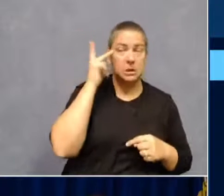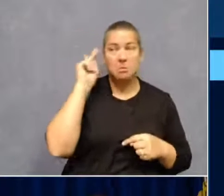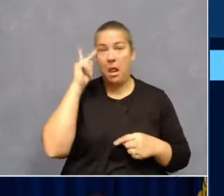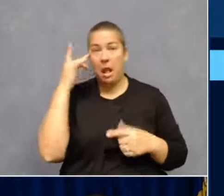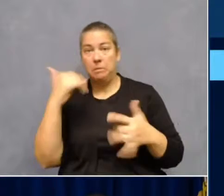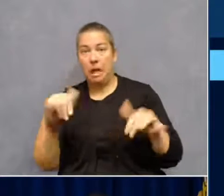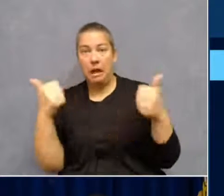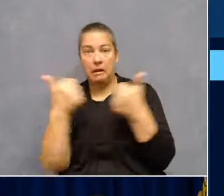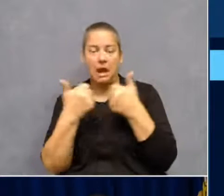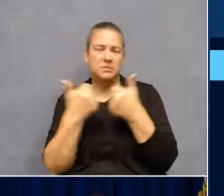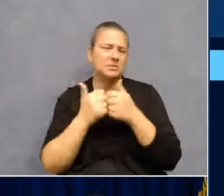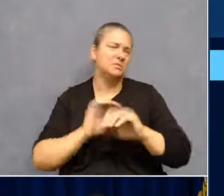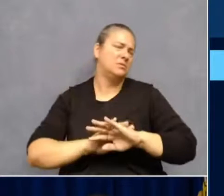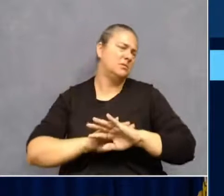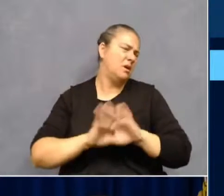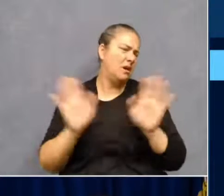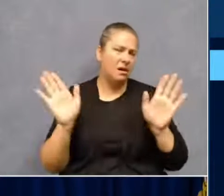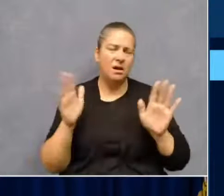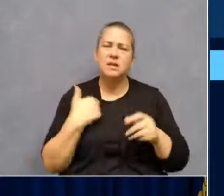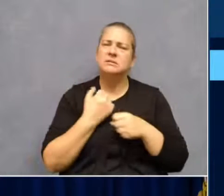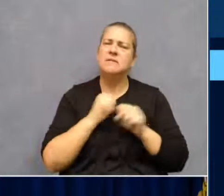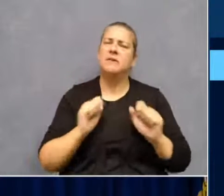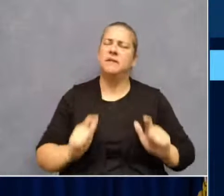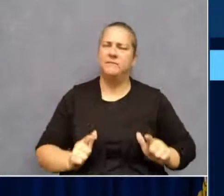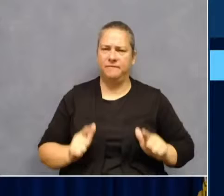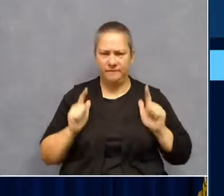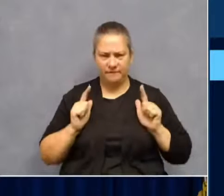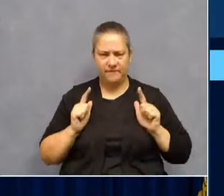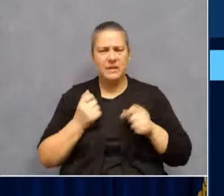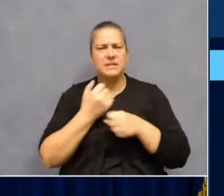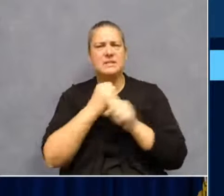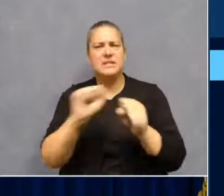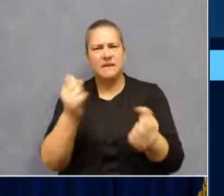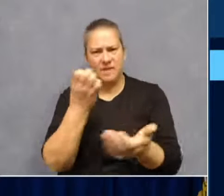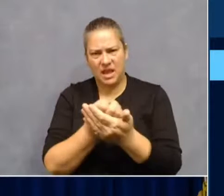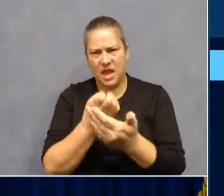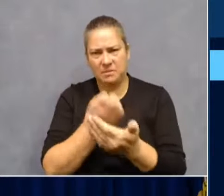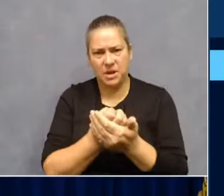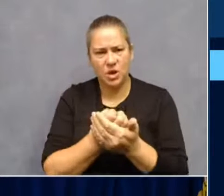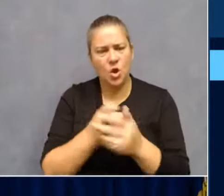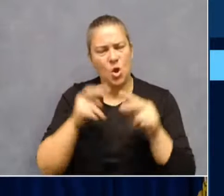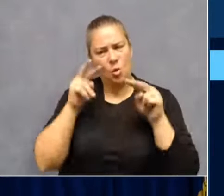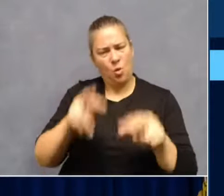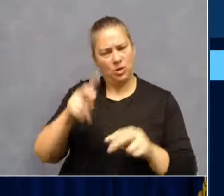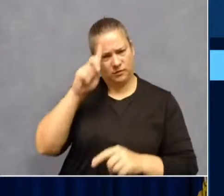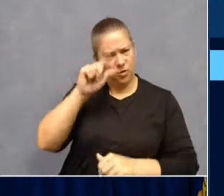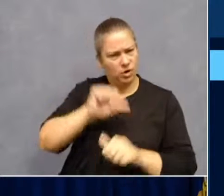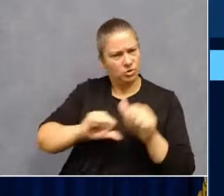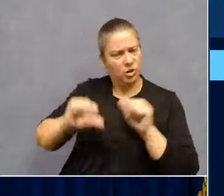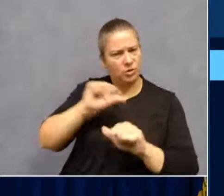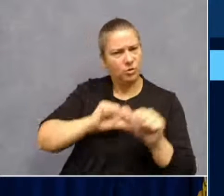saving lives, saving our economy, and looking out for each other.